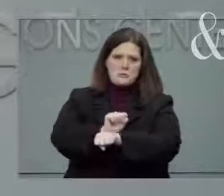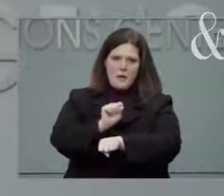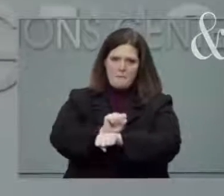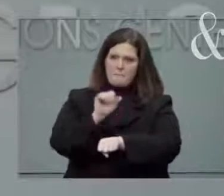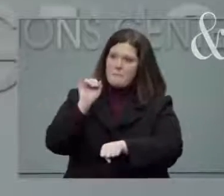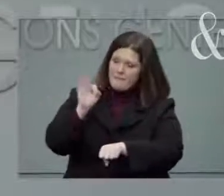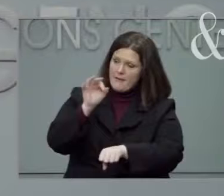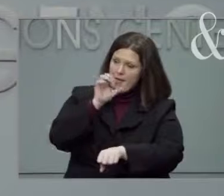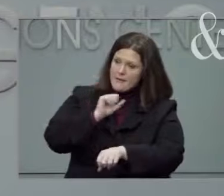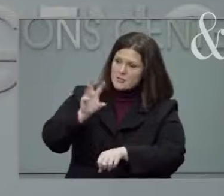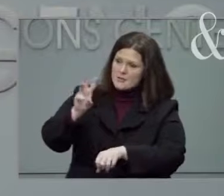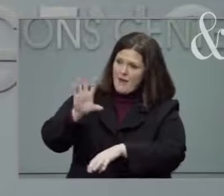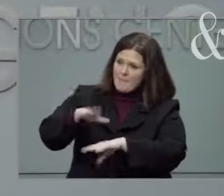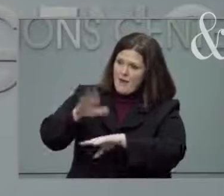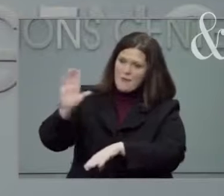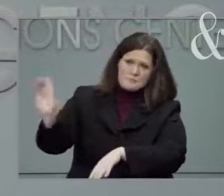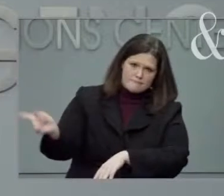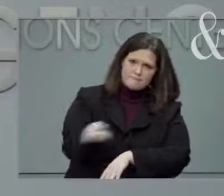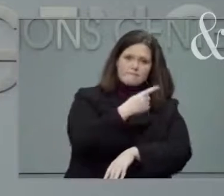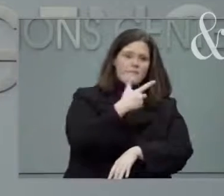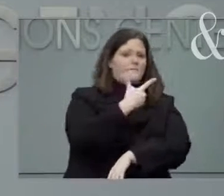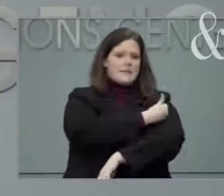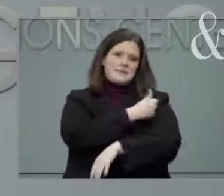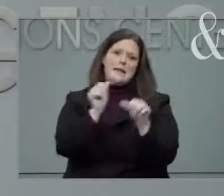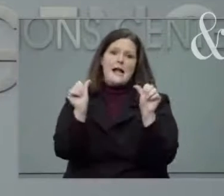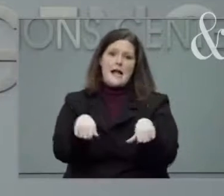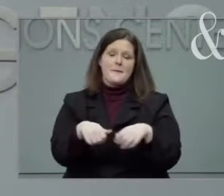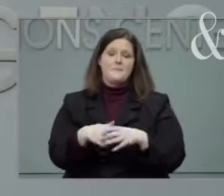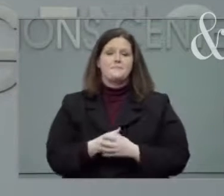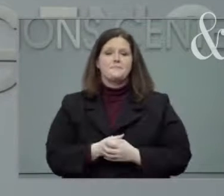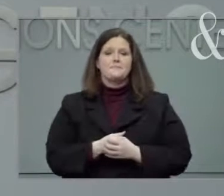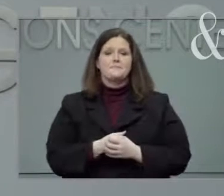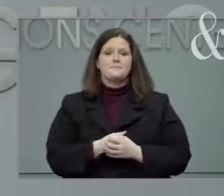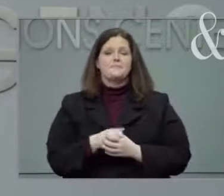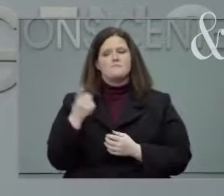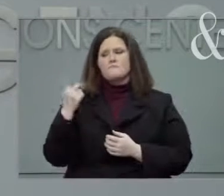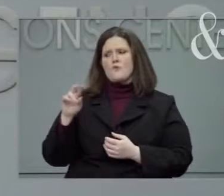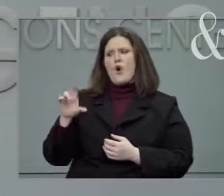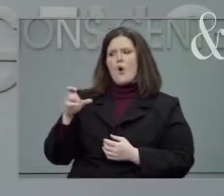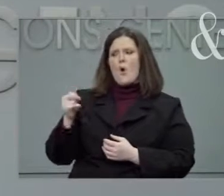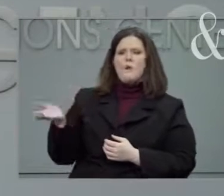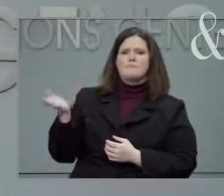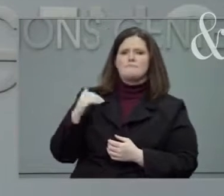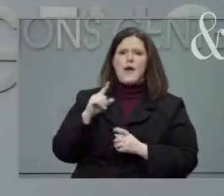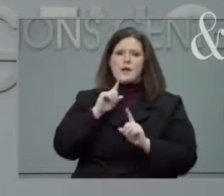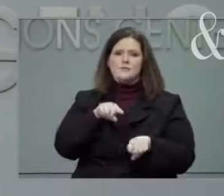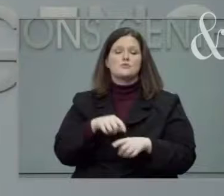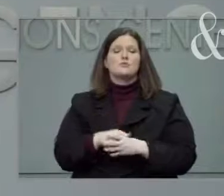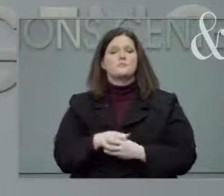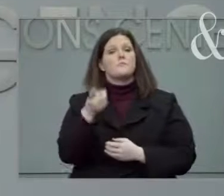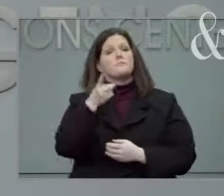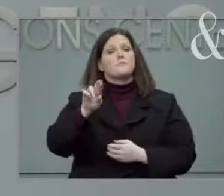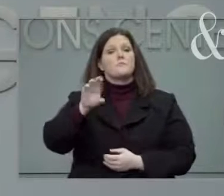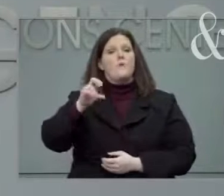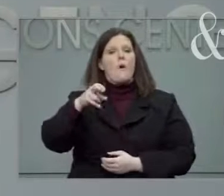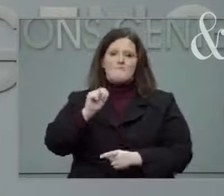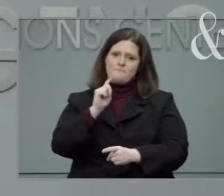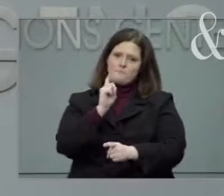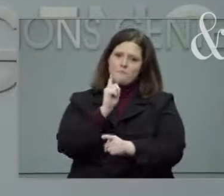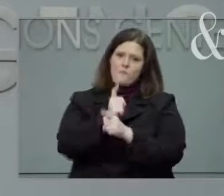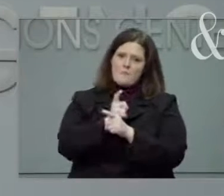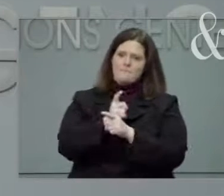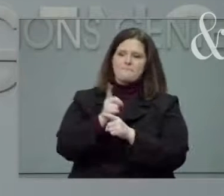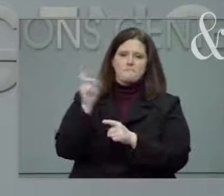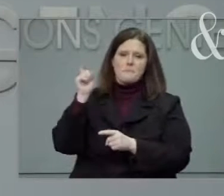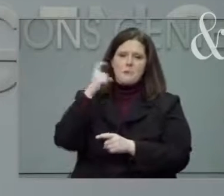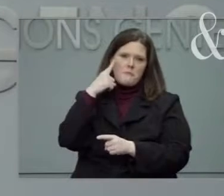Hi, Tina. The governor is exactly right. Anyone over the age of 65 already eligible if they're a teacher, a child care worker. And I'd also remind folks,